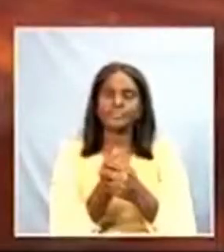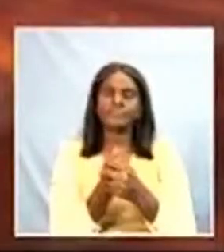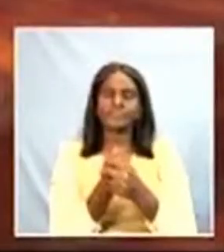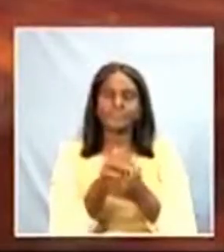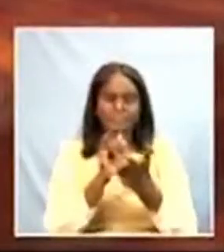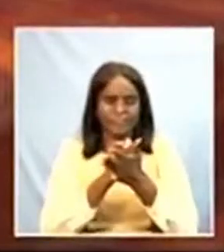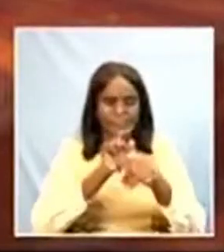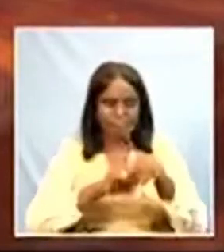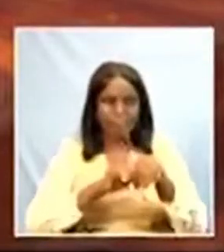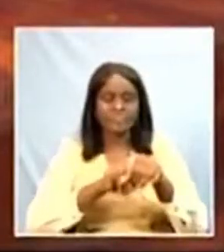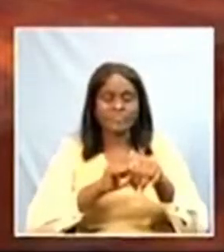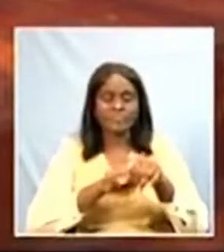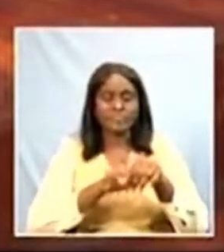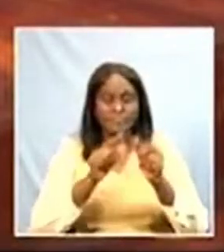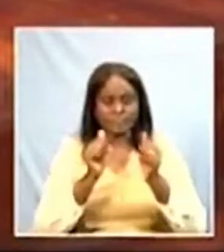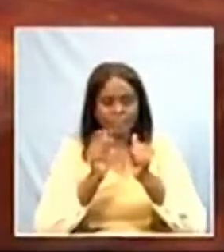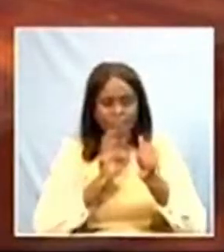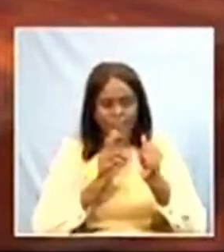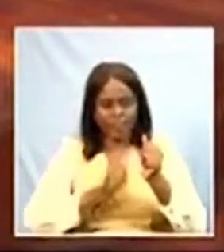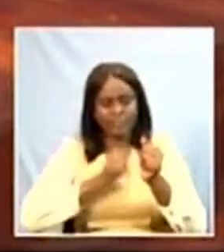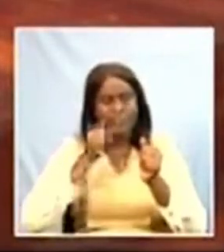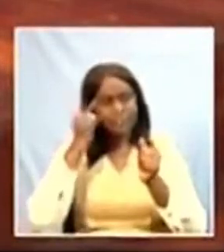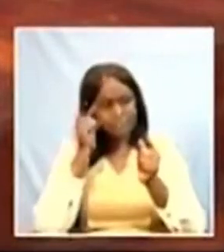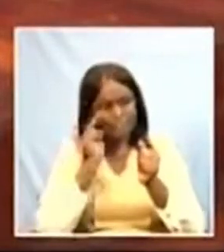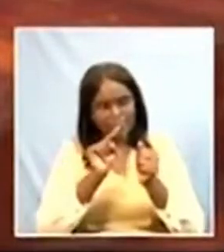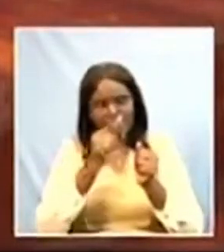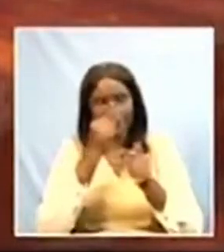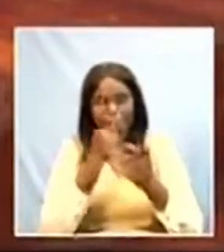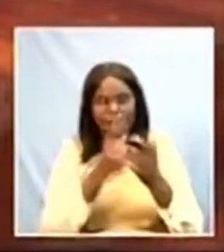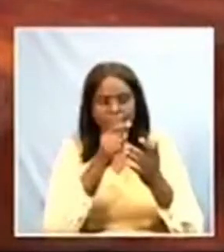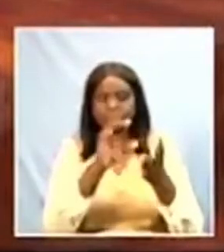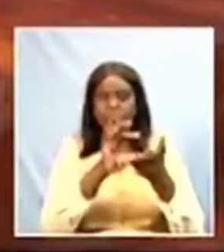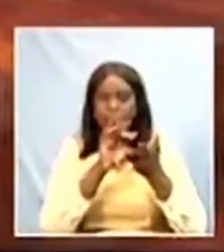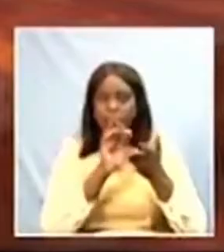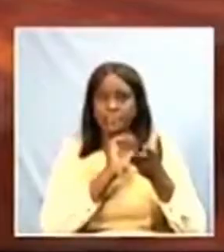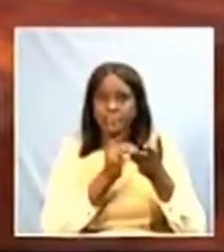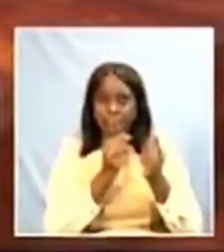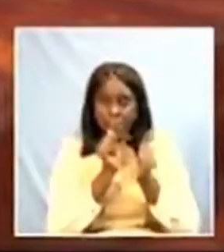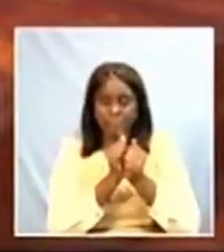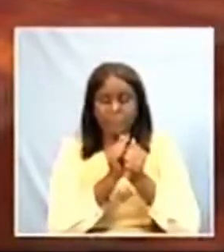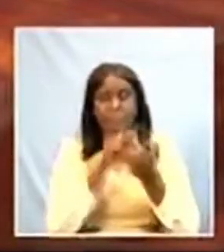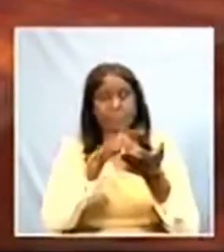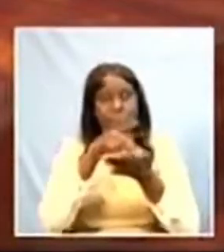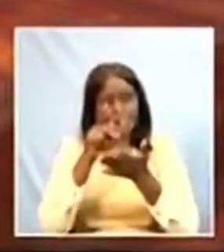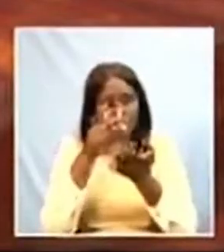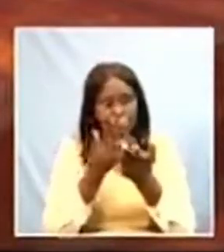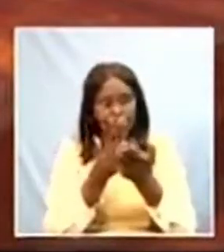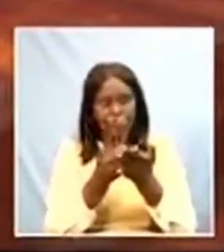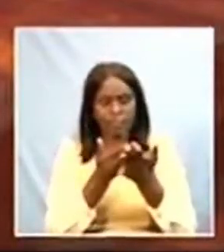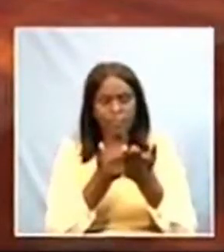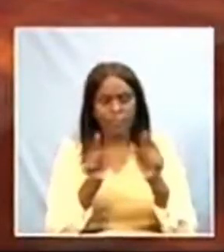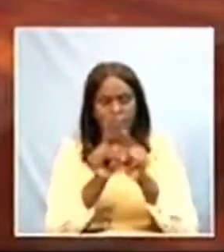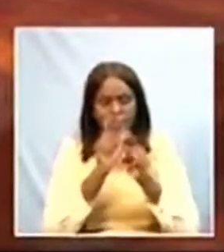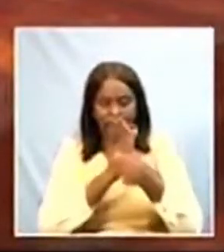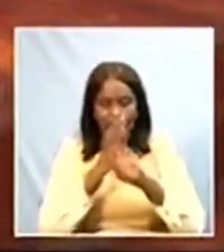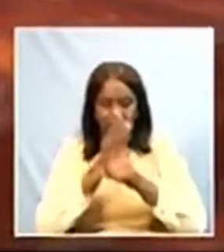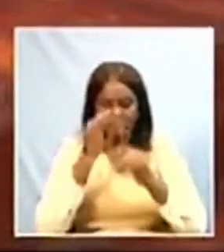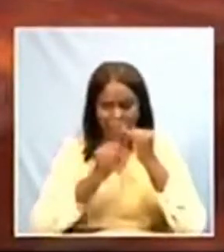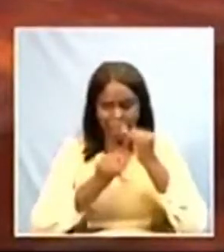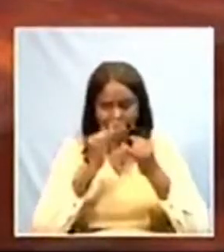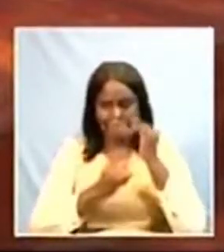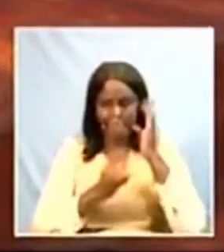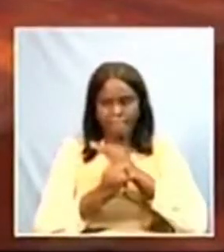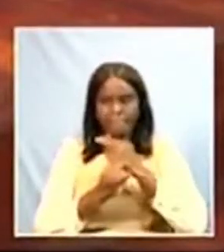that particular time, we thought, first of all, to highlight what is owing us in terms of advance payment. Then